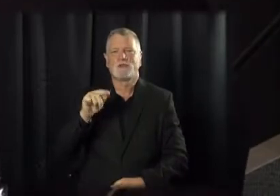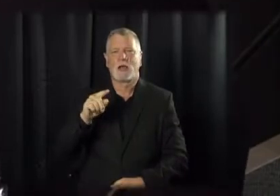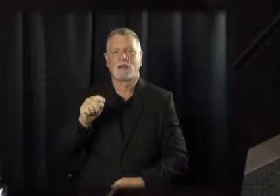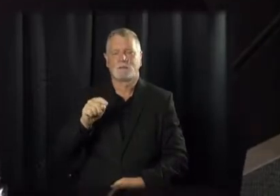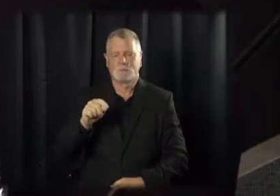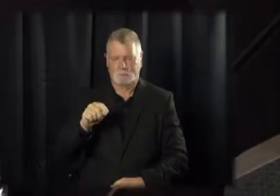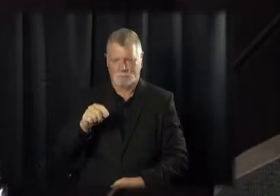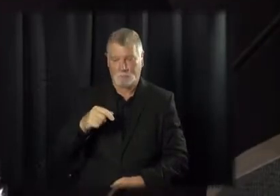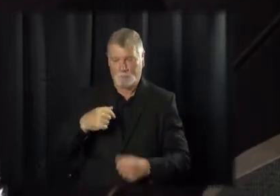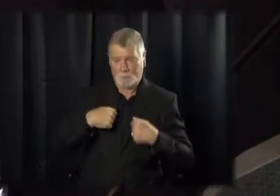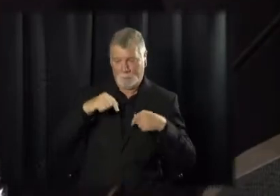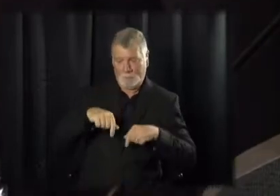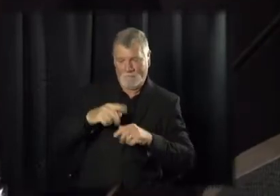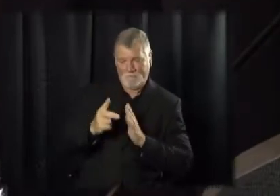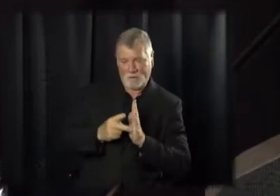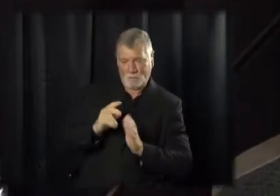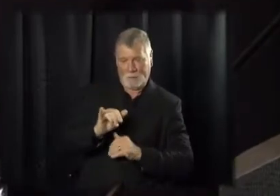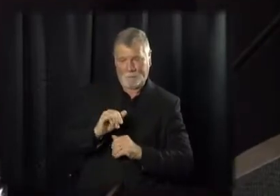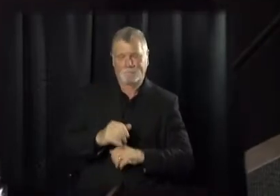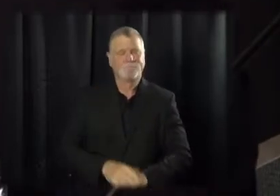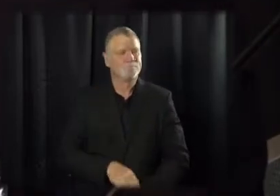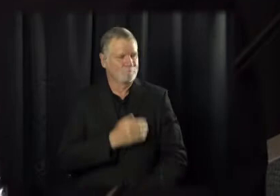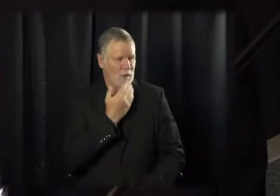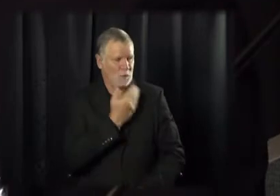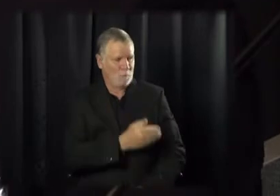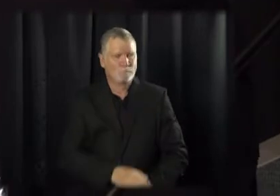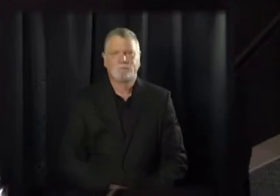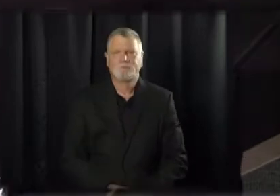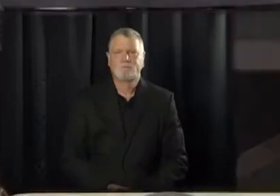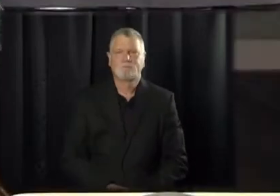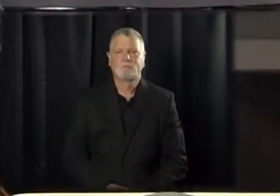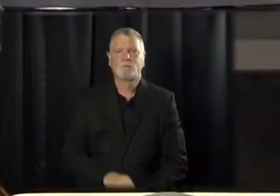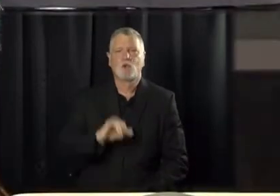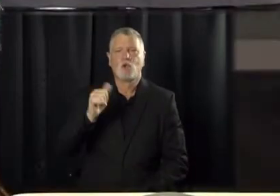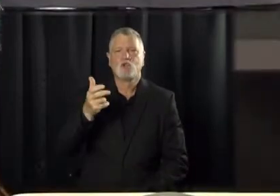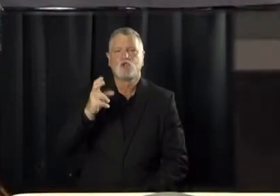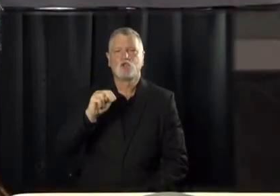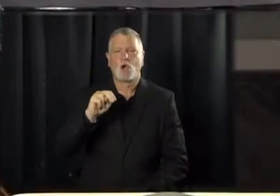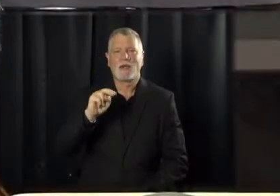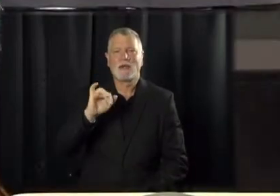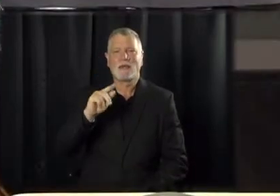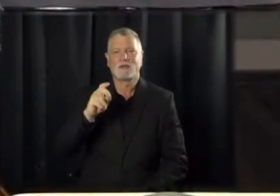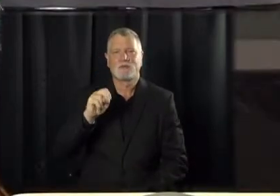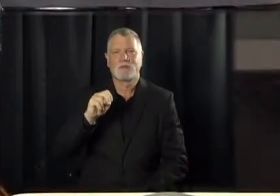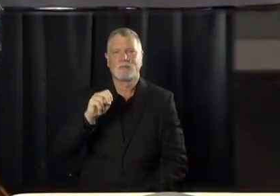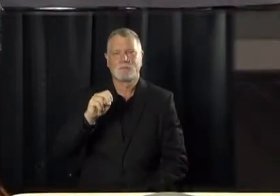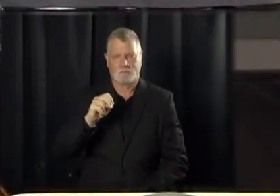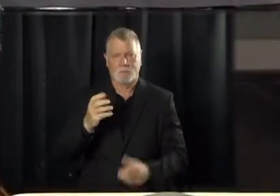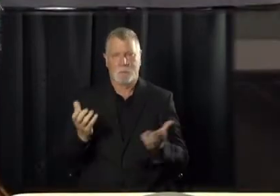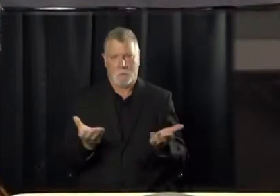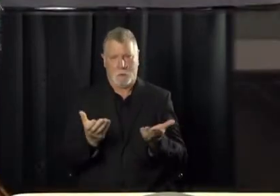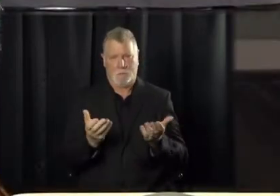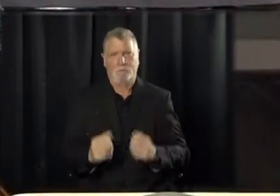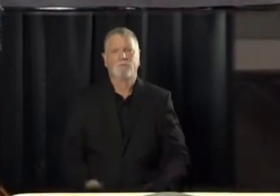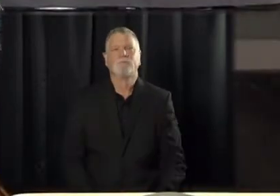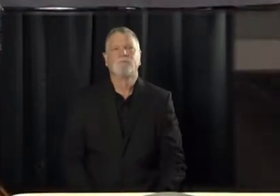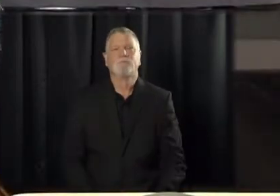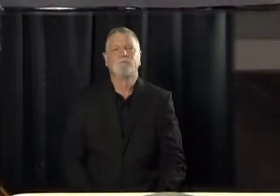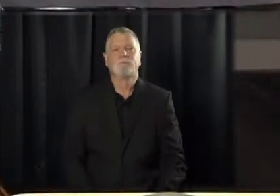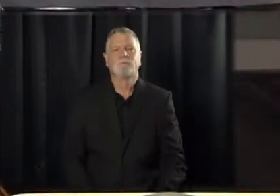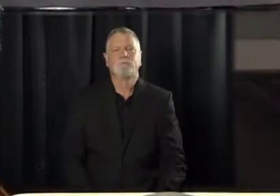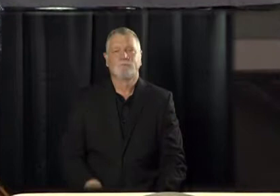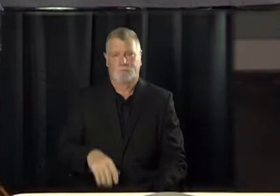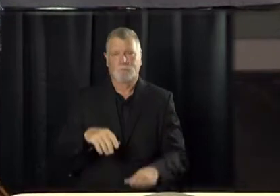I'm present as well by video. Thank you, Arthur. John Nixon. Here, present. Antonio